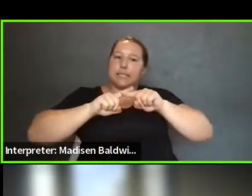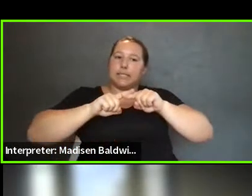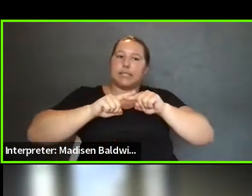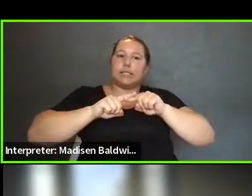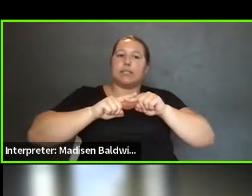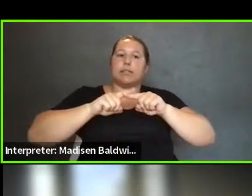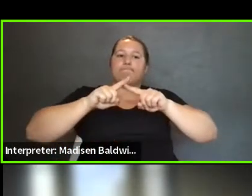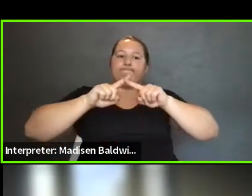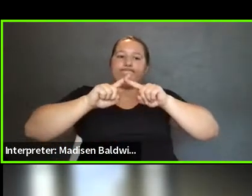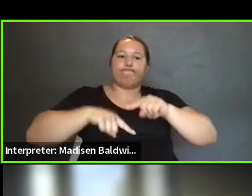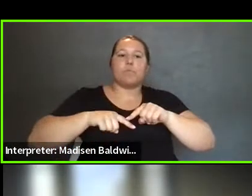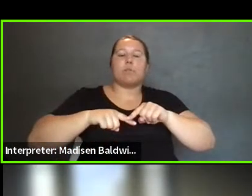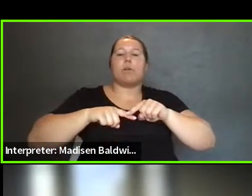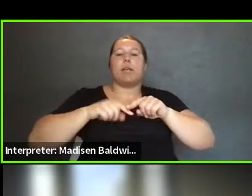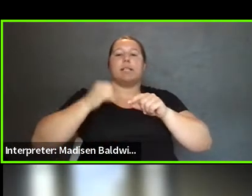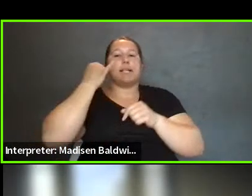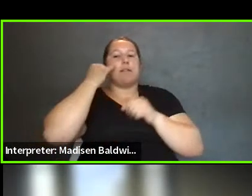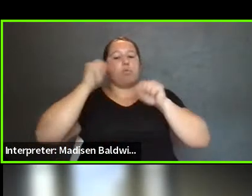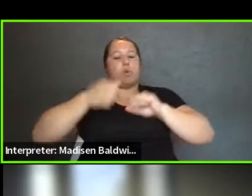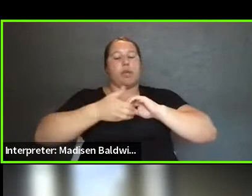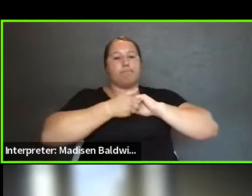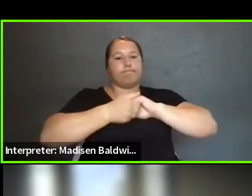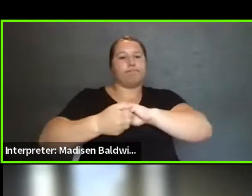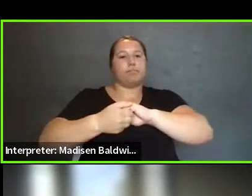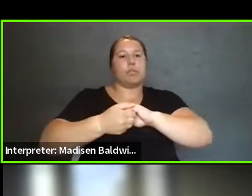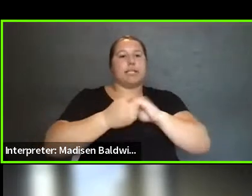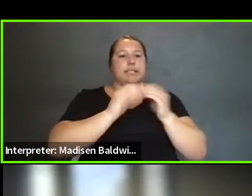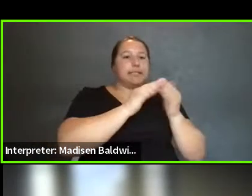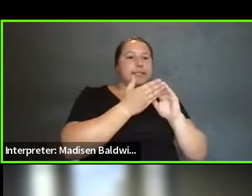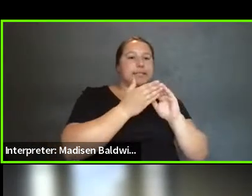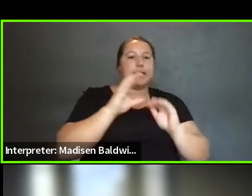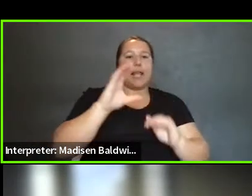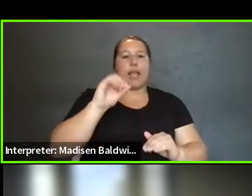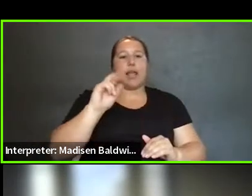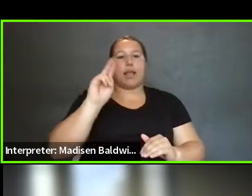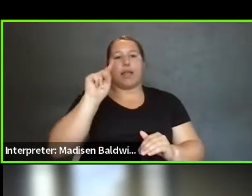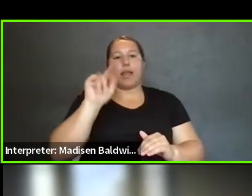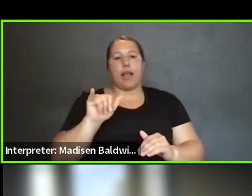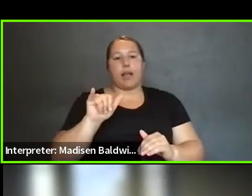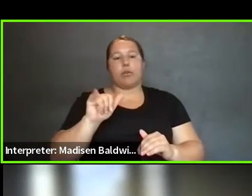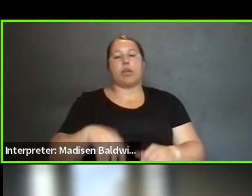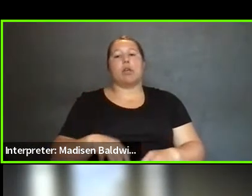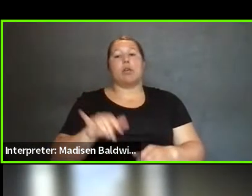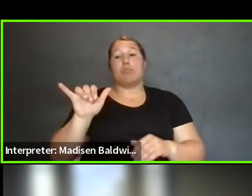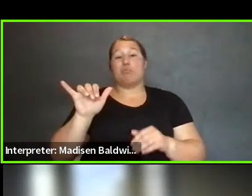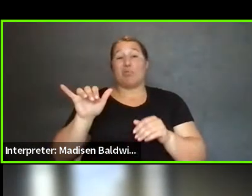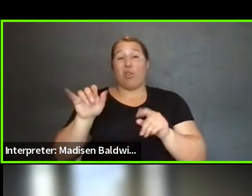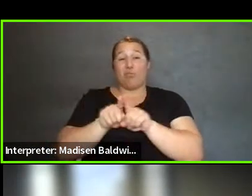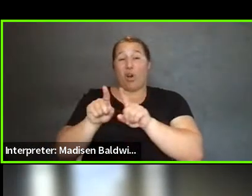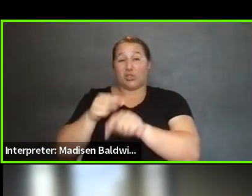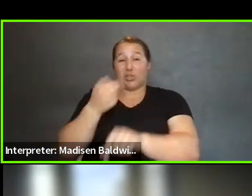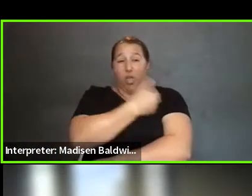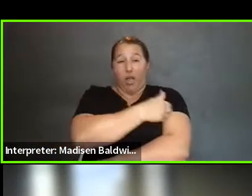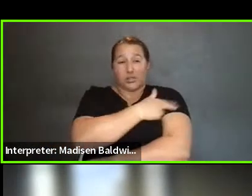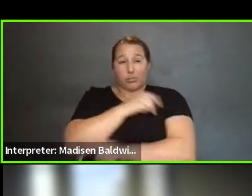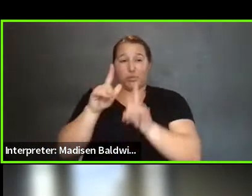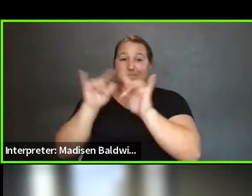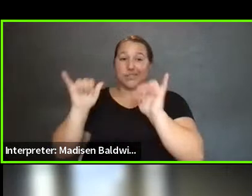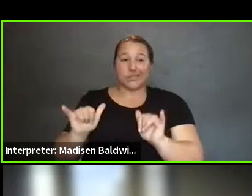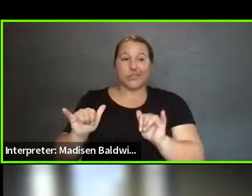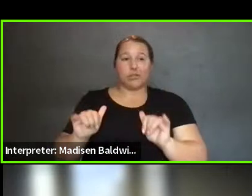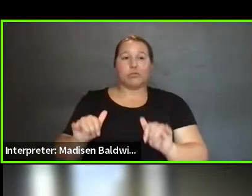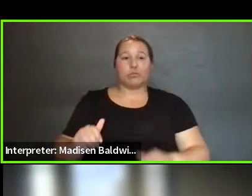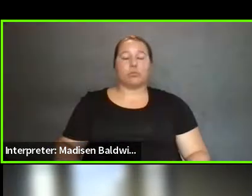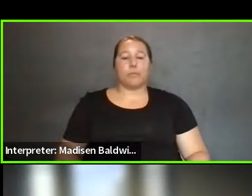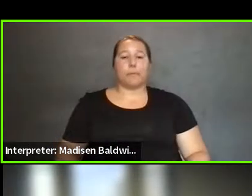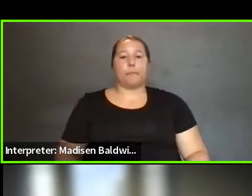in collaboration between city and county. I would also add probably between, in some ways, the hospital systems as well. But